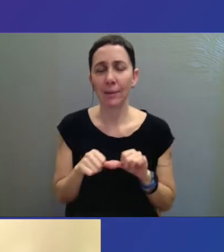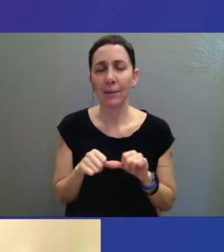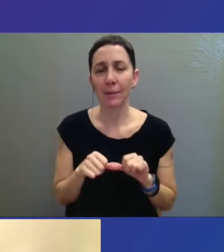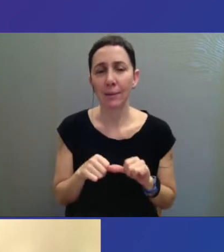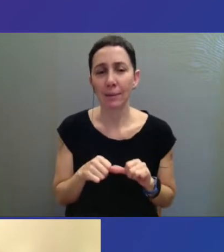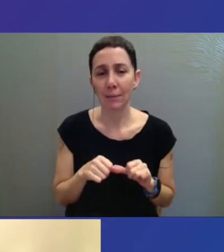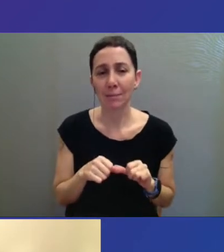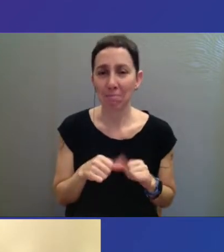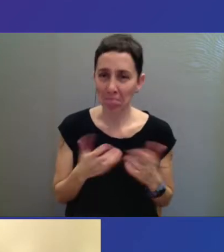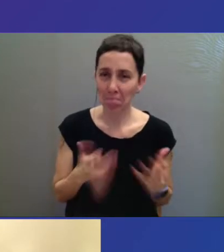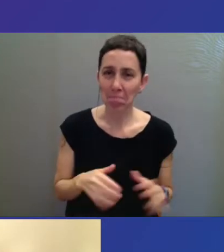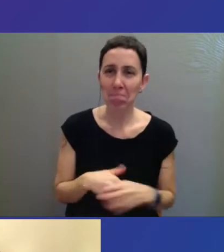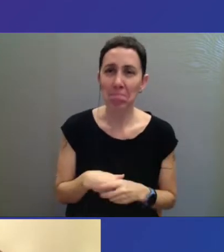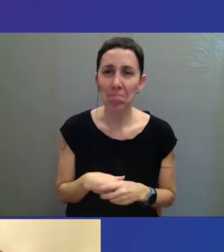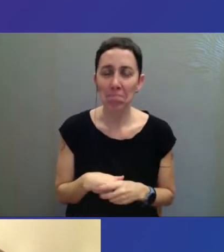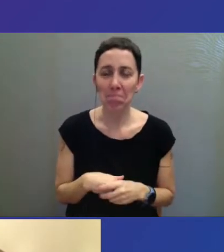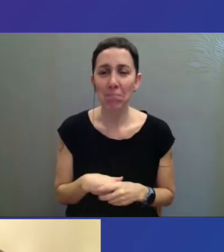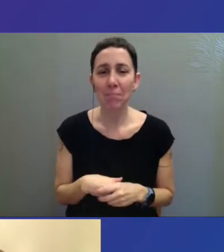Beverly out.